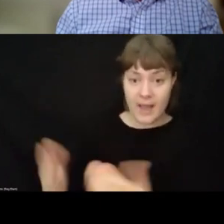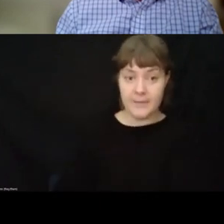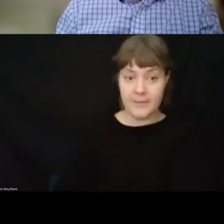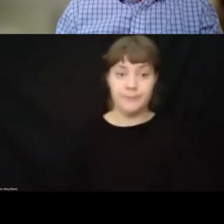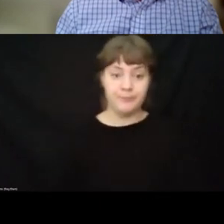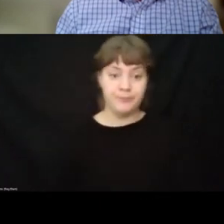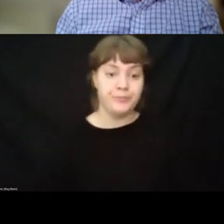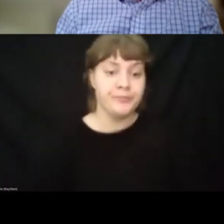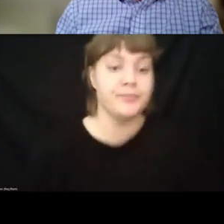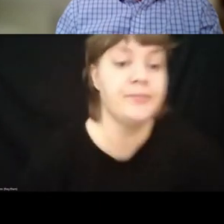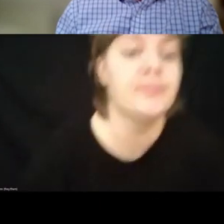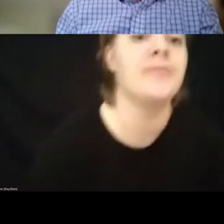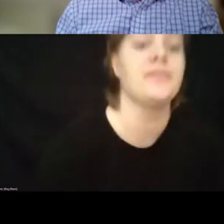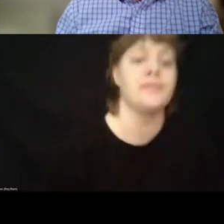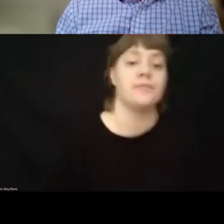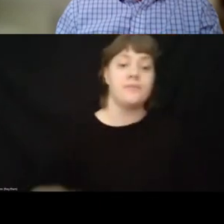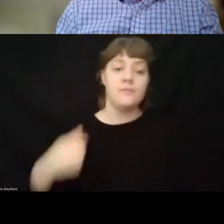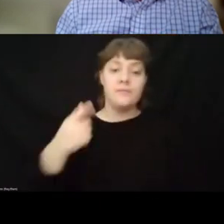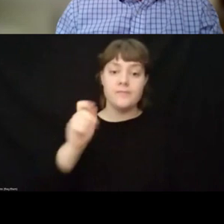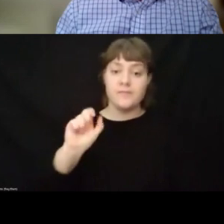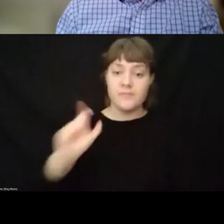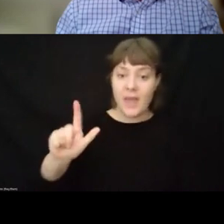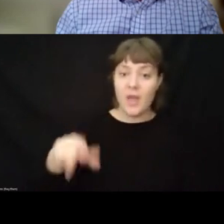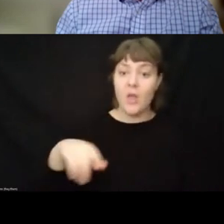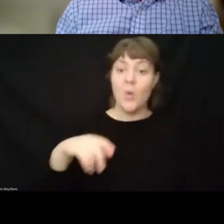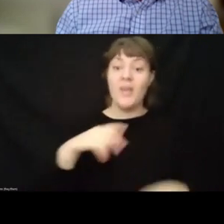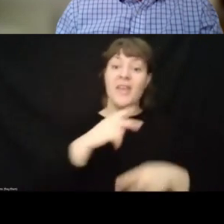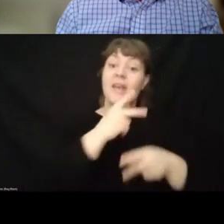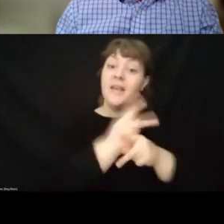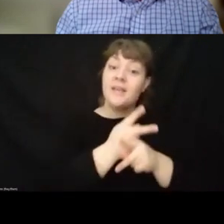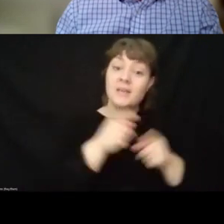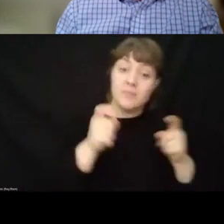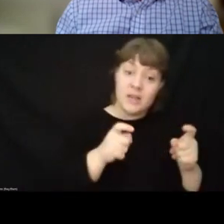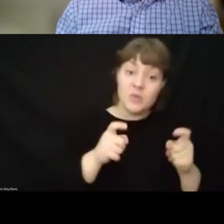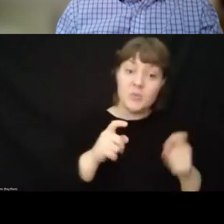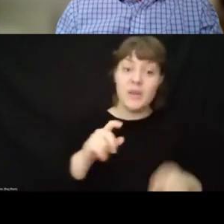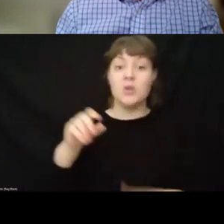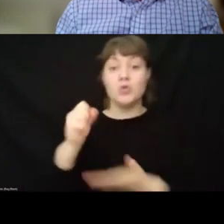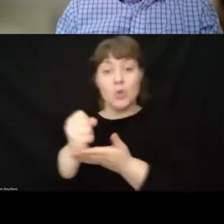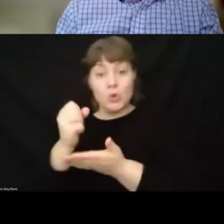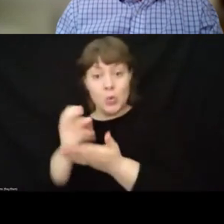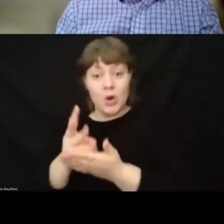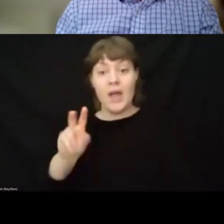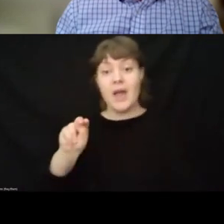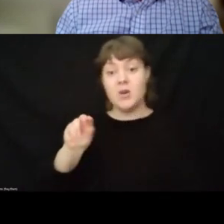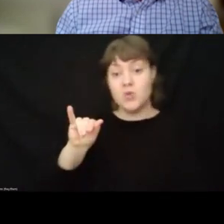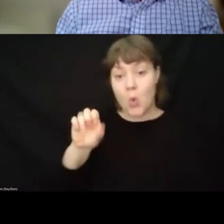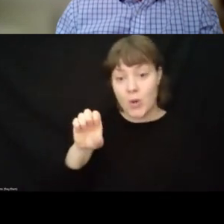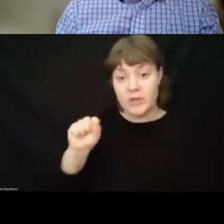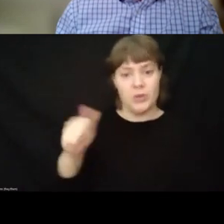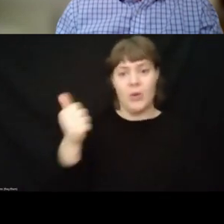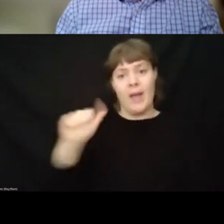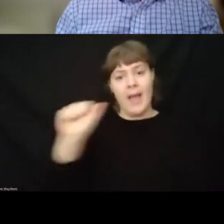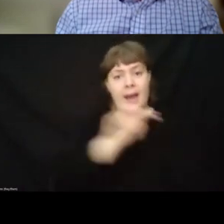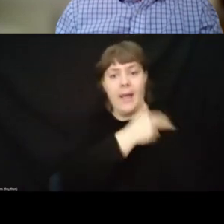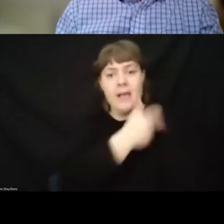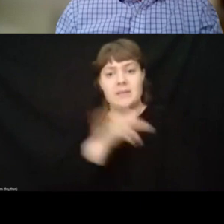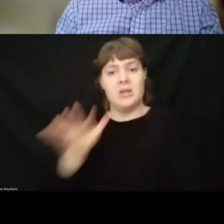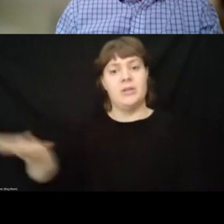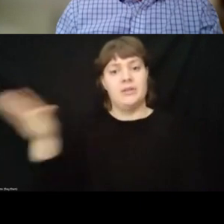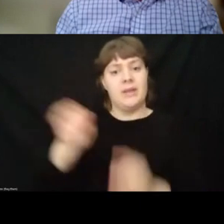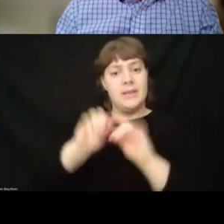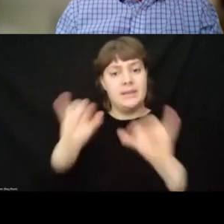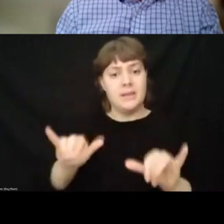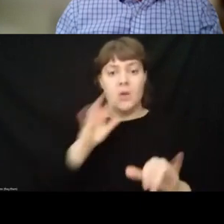with case management and social work at Noise or any of our system hospitals, we make